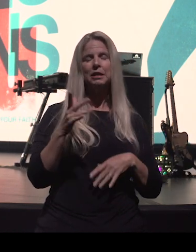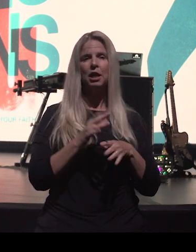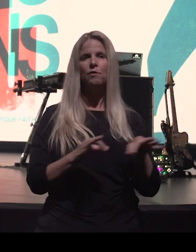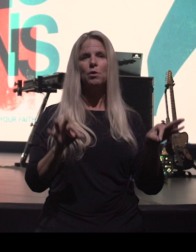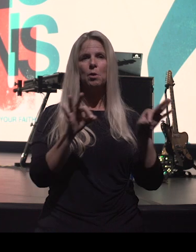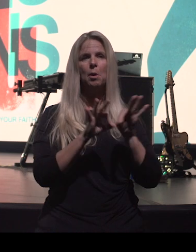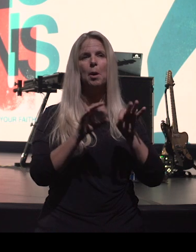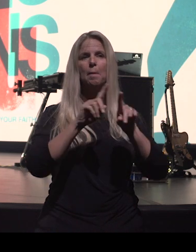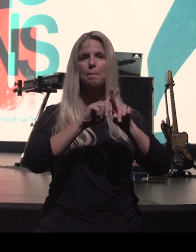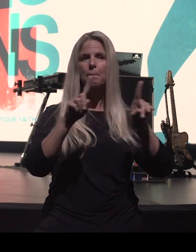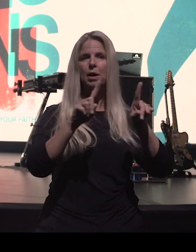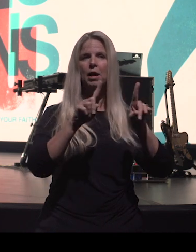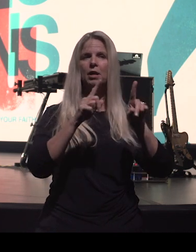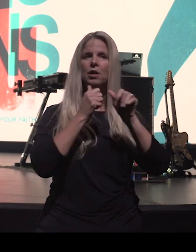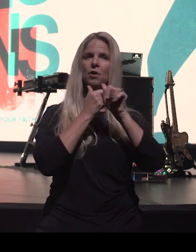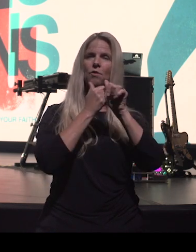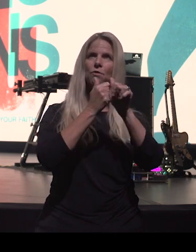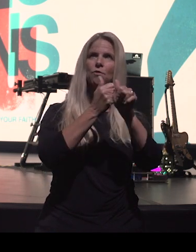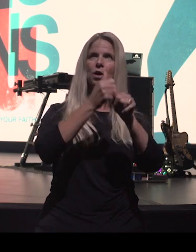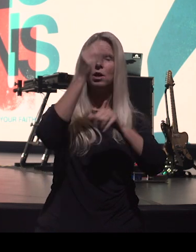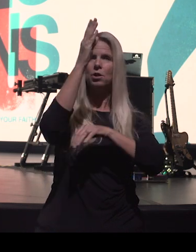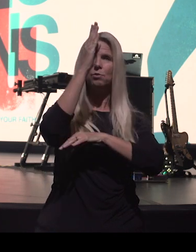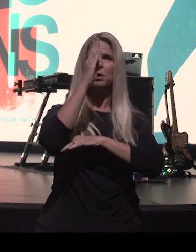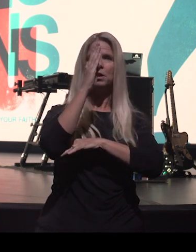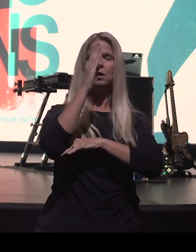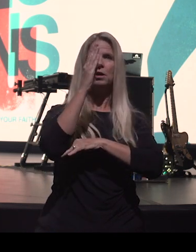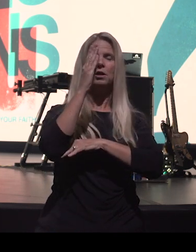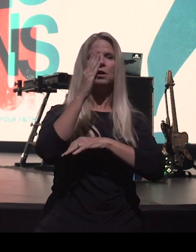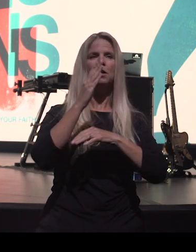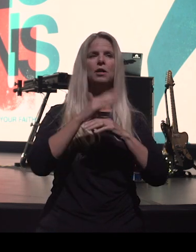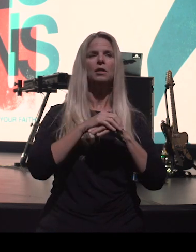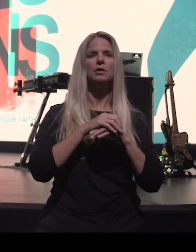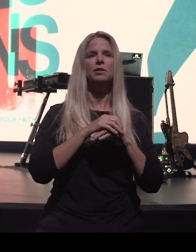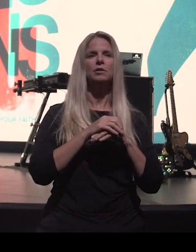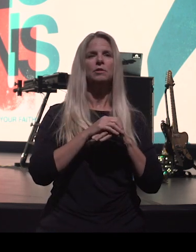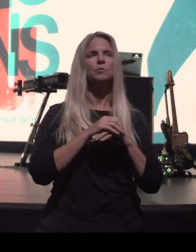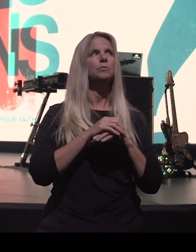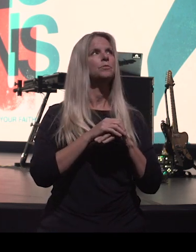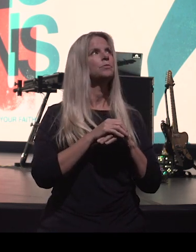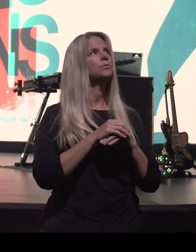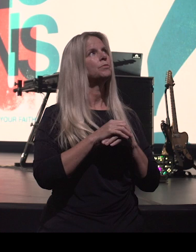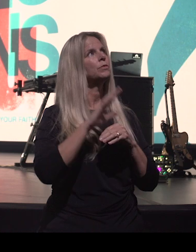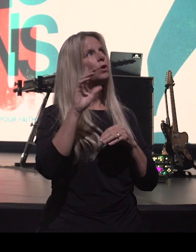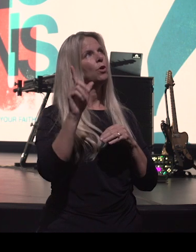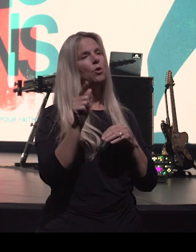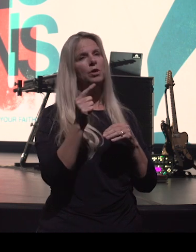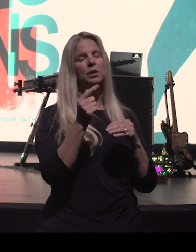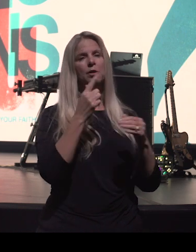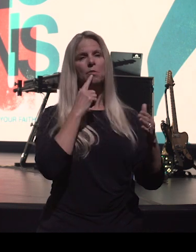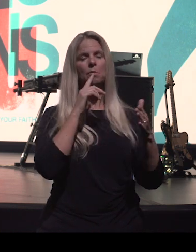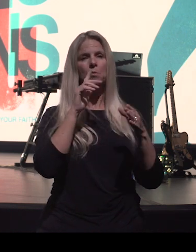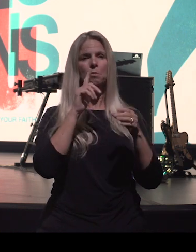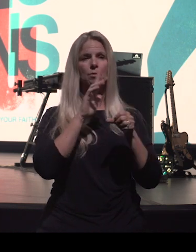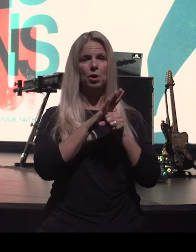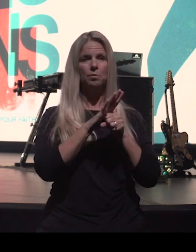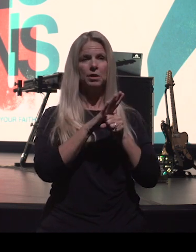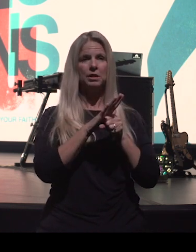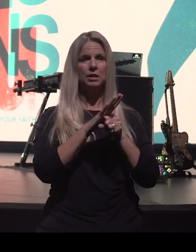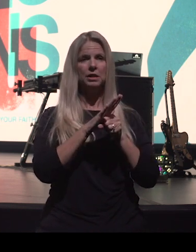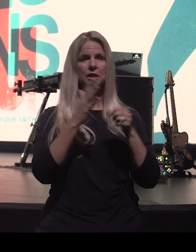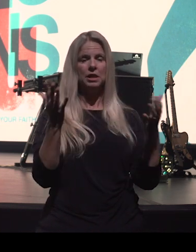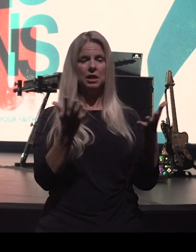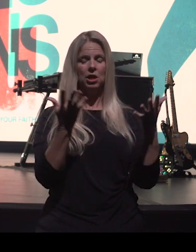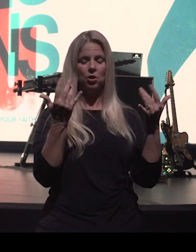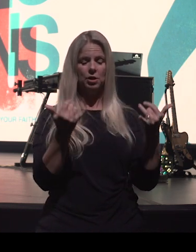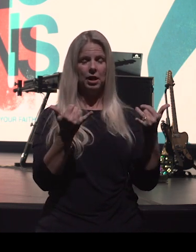has value. Training for godliness has value in all things, holding promise not only for the present life, but also the life to come.